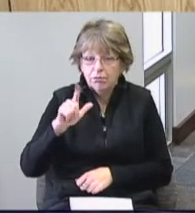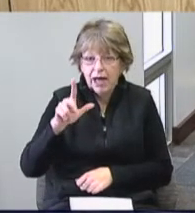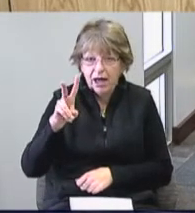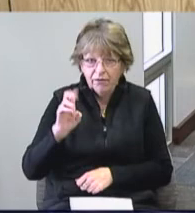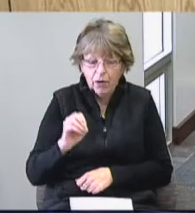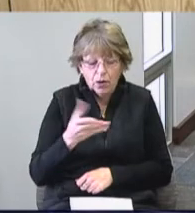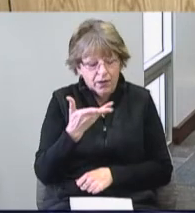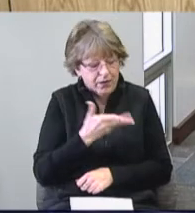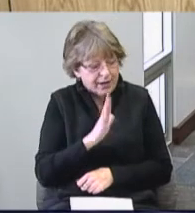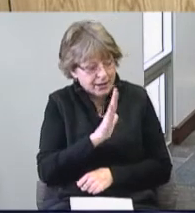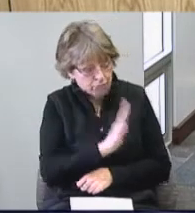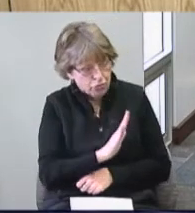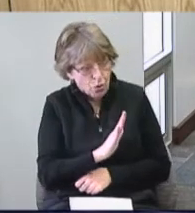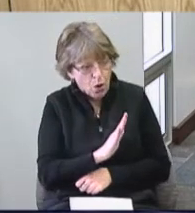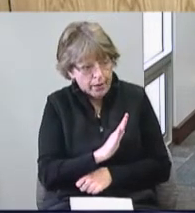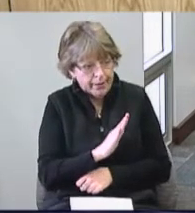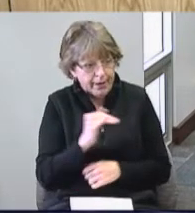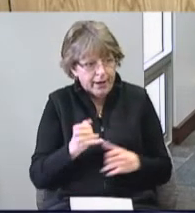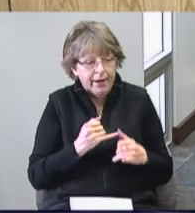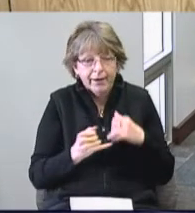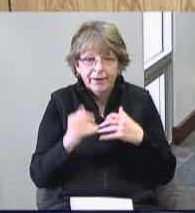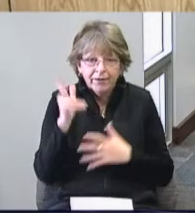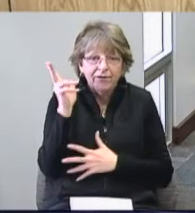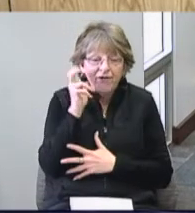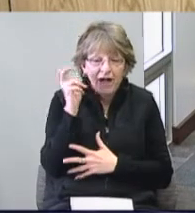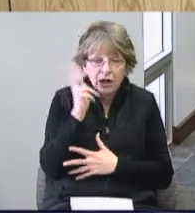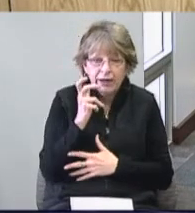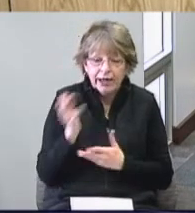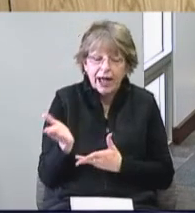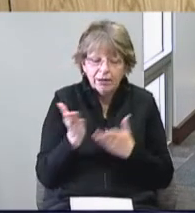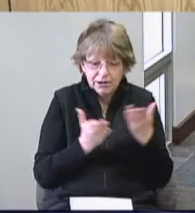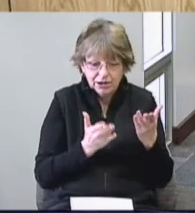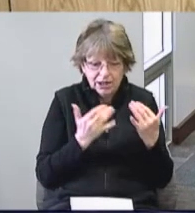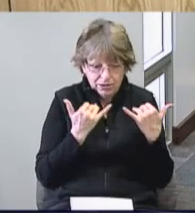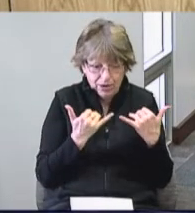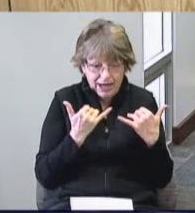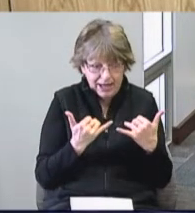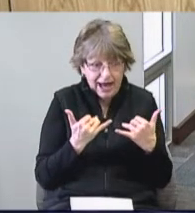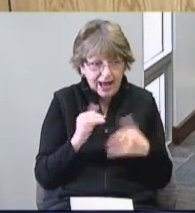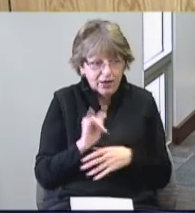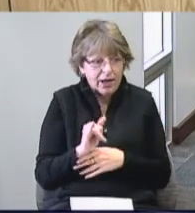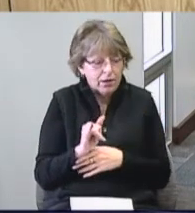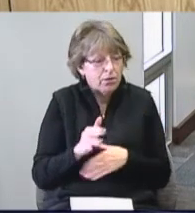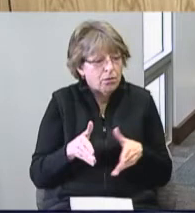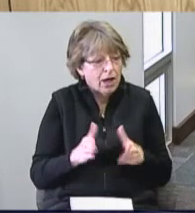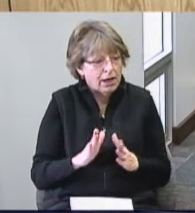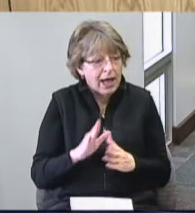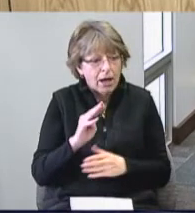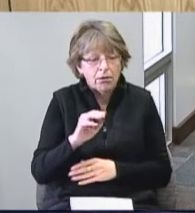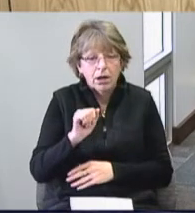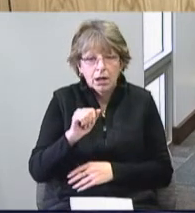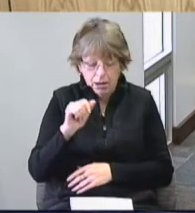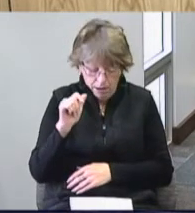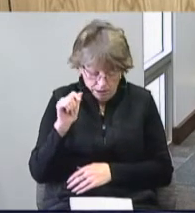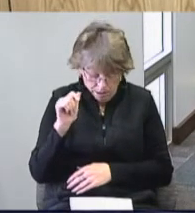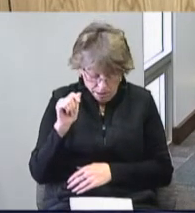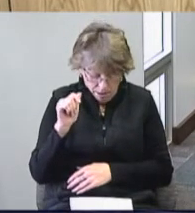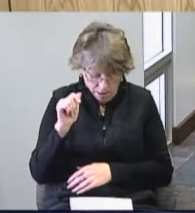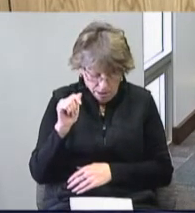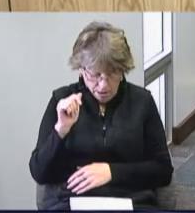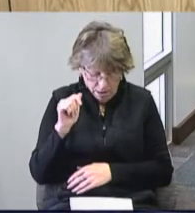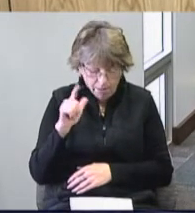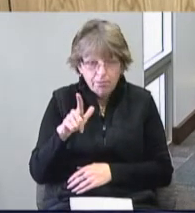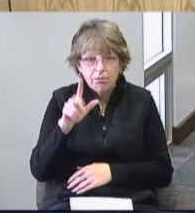hearing, your appeal hearing, and I would suggest at this time that you allow Mr. Mablo to address the city council. You can